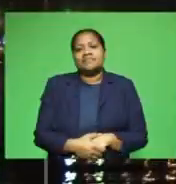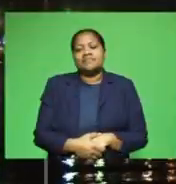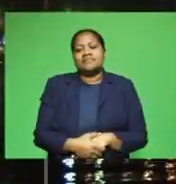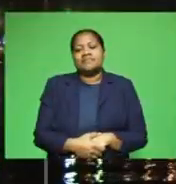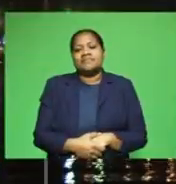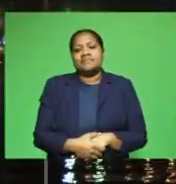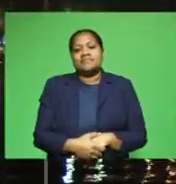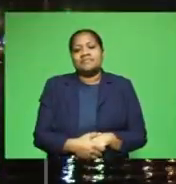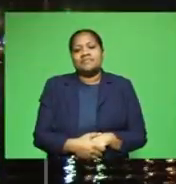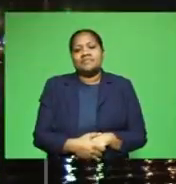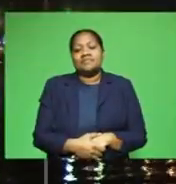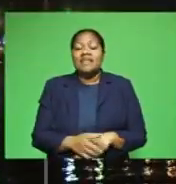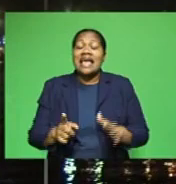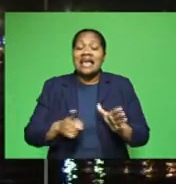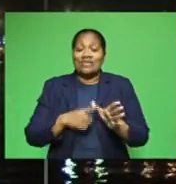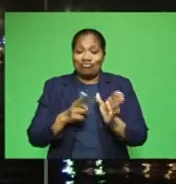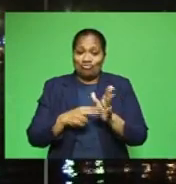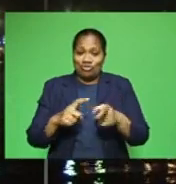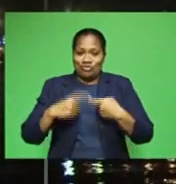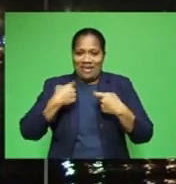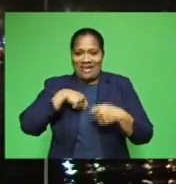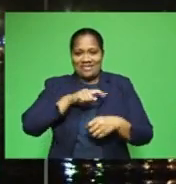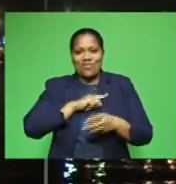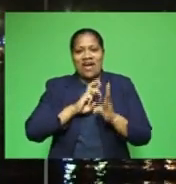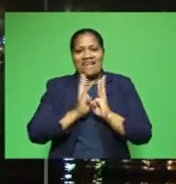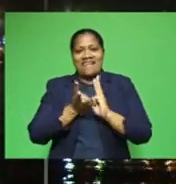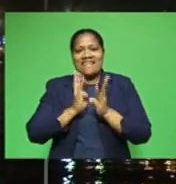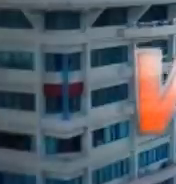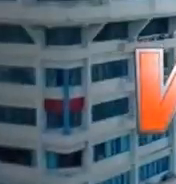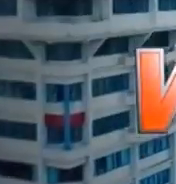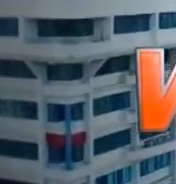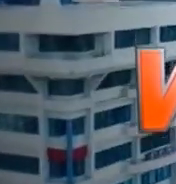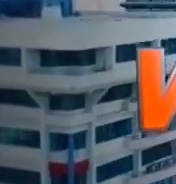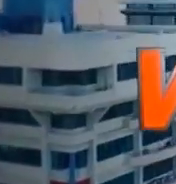And Angie joins us now with all the latest in weather.